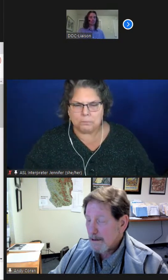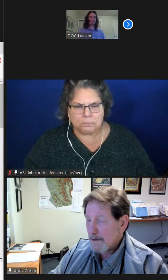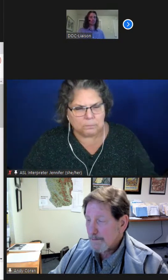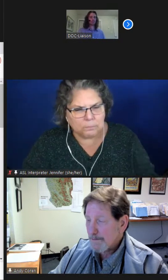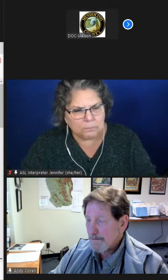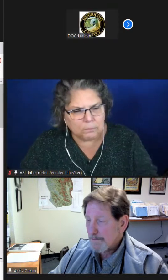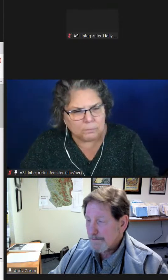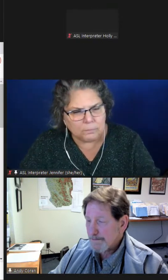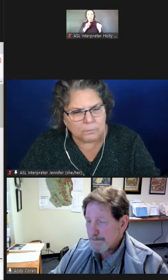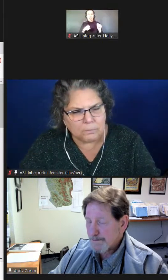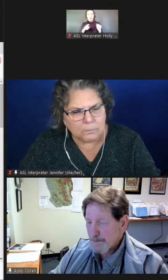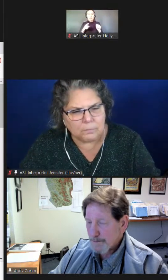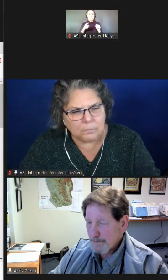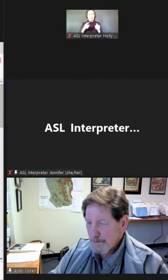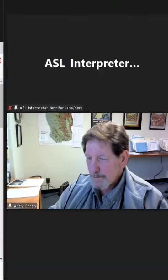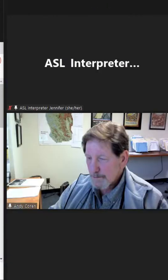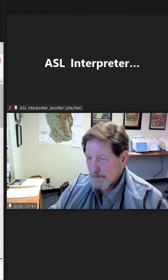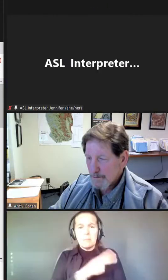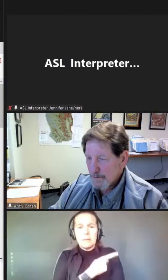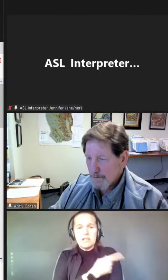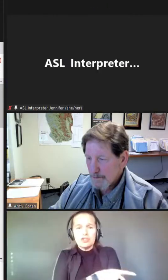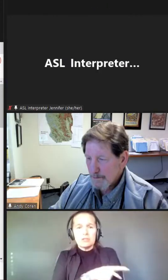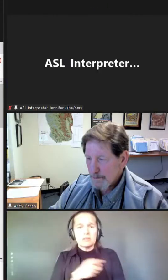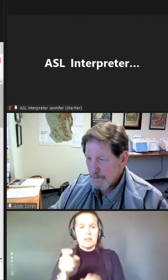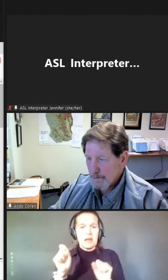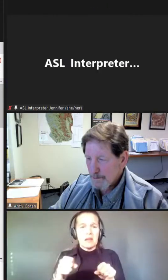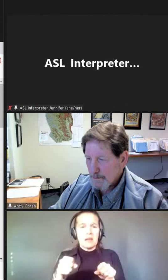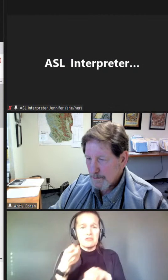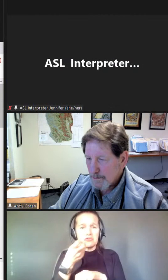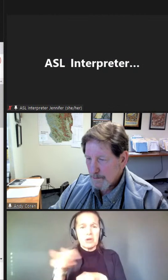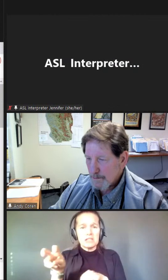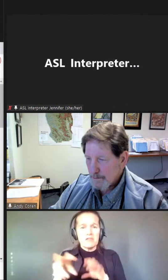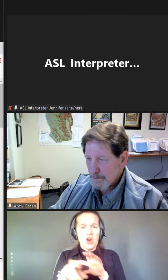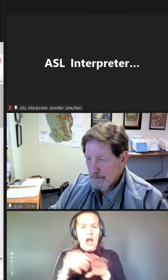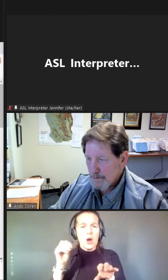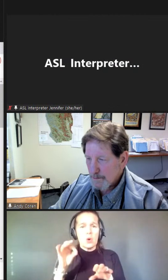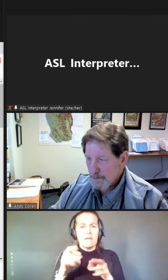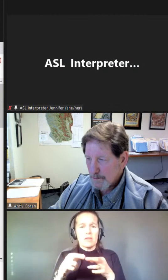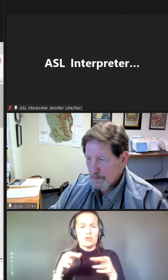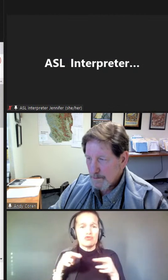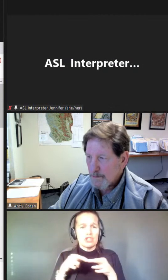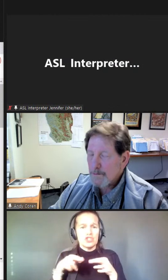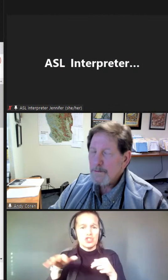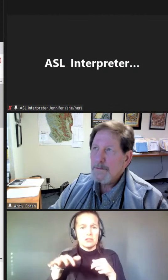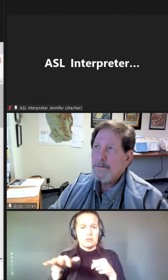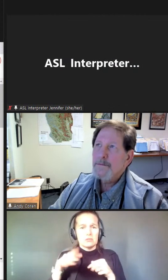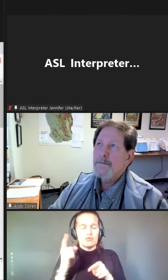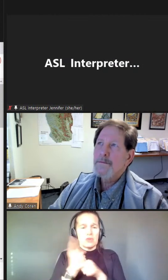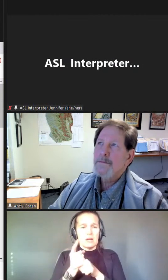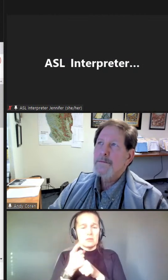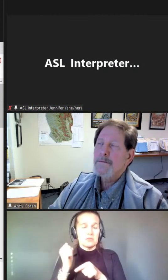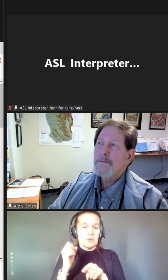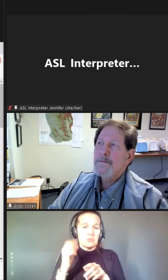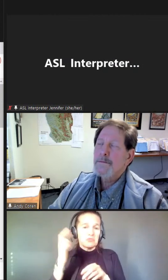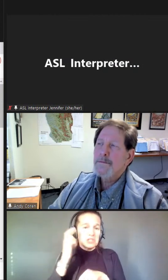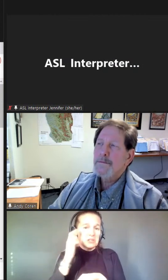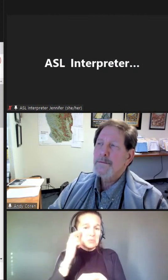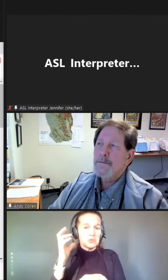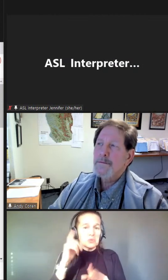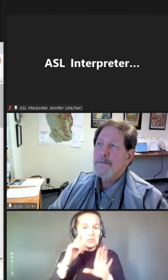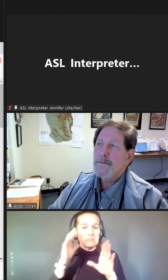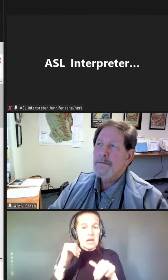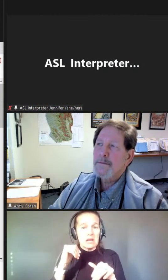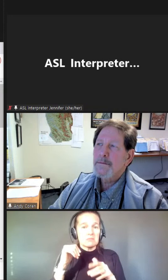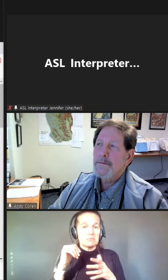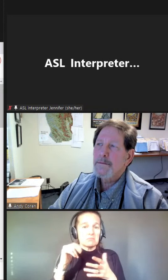though maybe patients will be able to be transferred out of region, it's reasonable to expect that strain